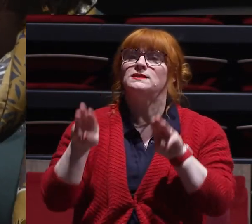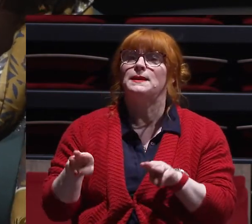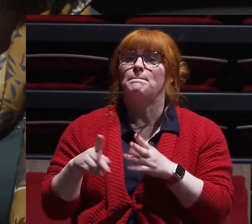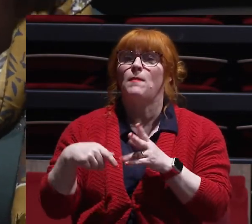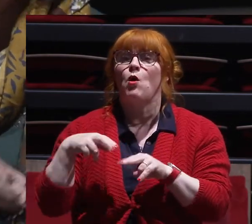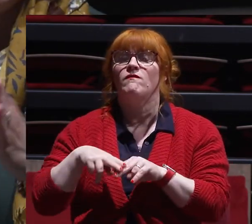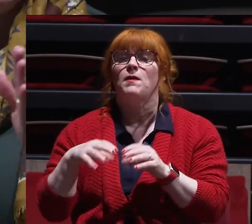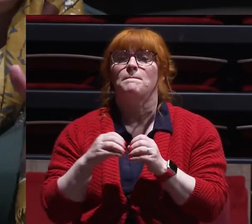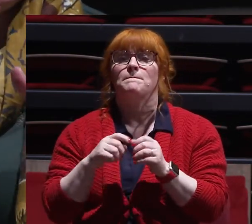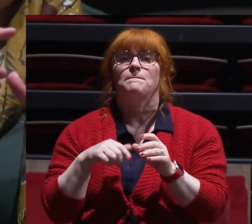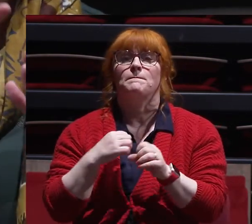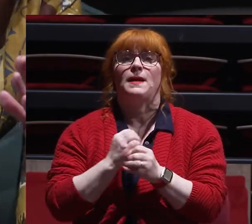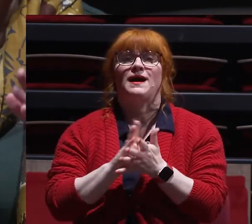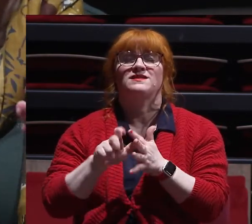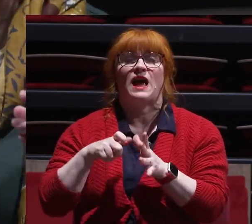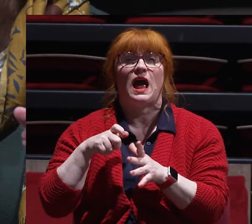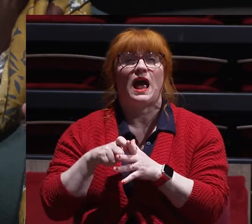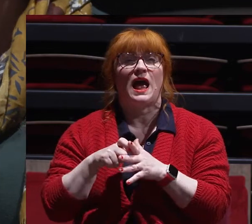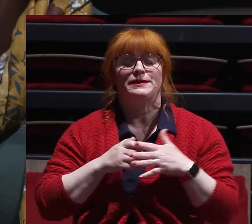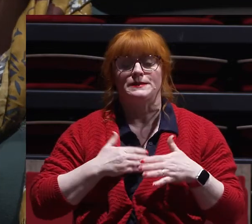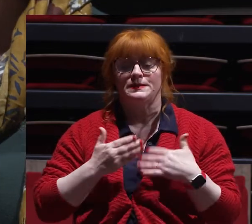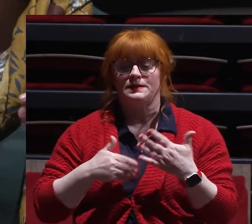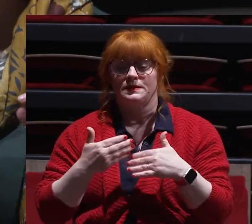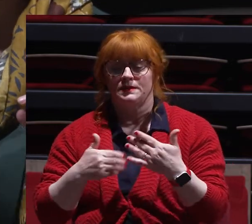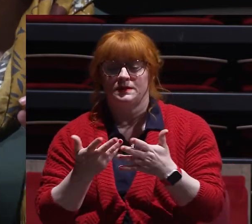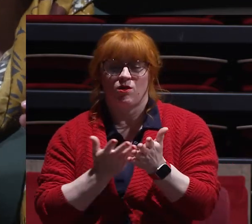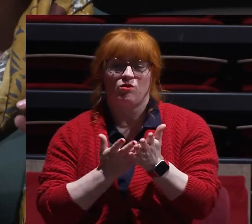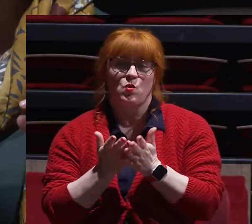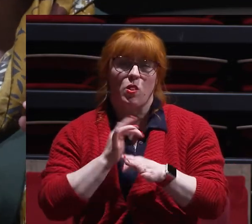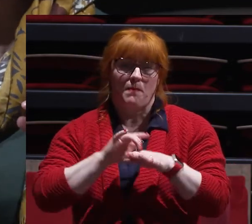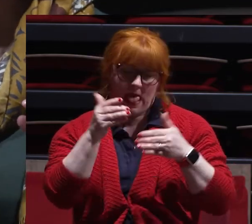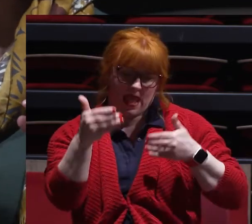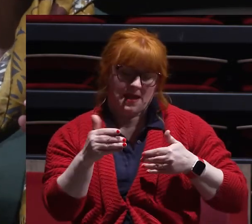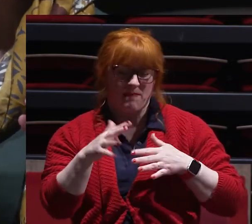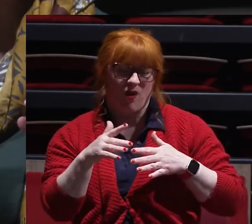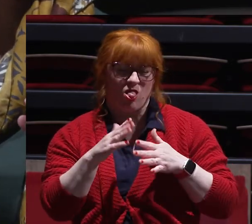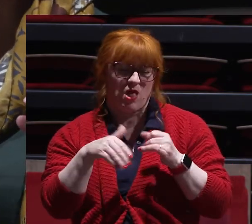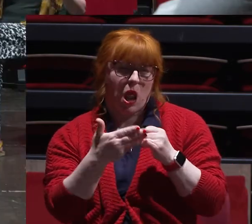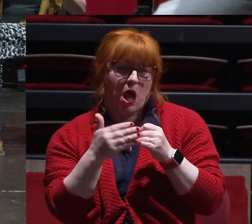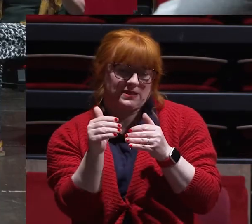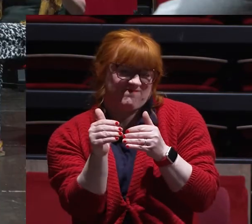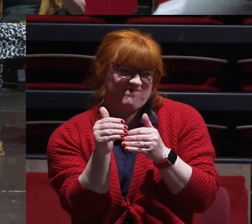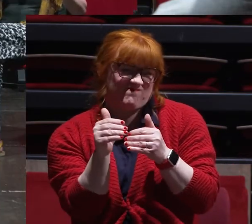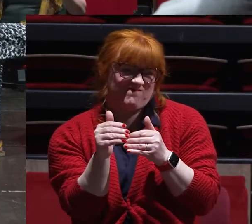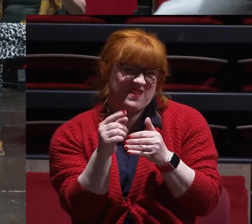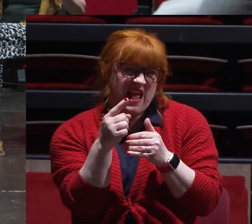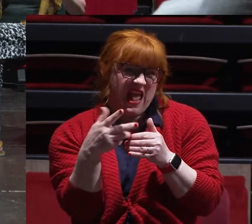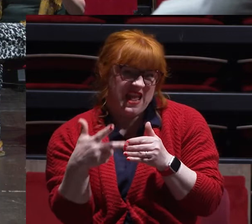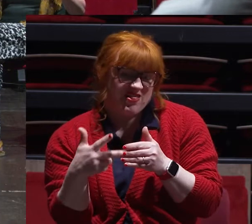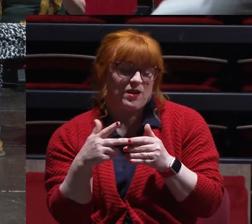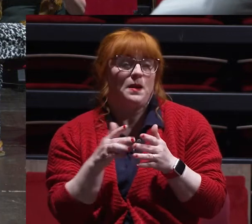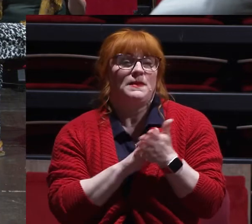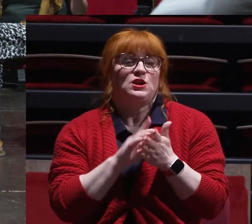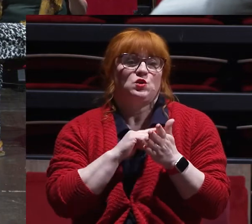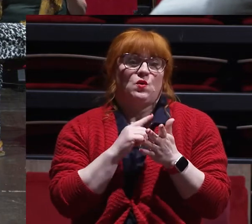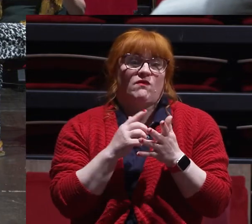with Museum. There's sort of a point towards, like the last seventh of a play, where